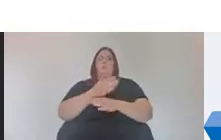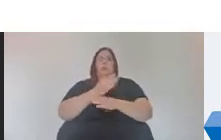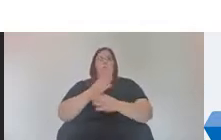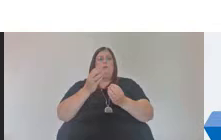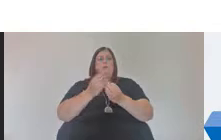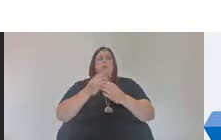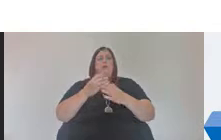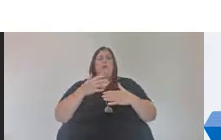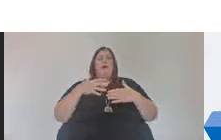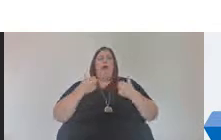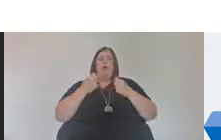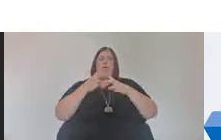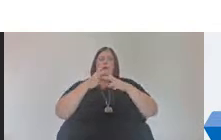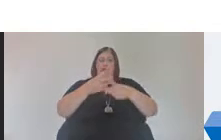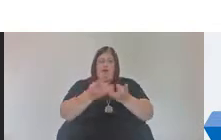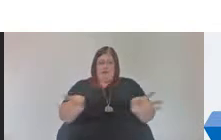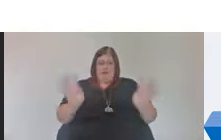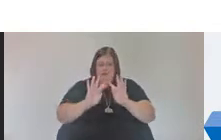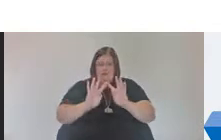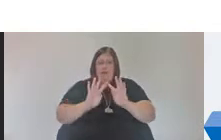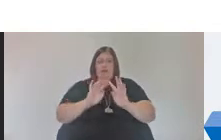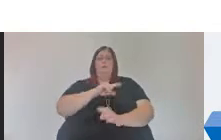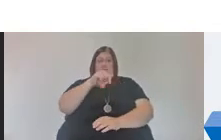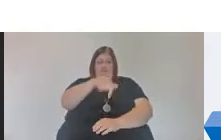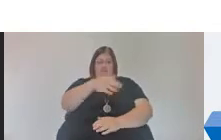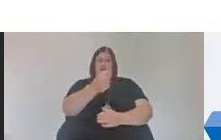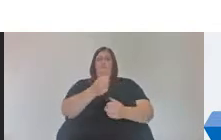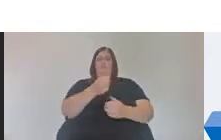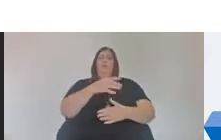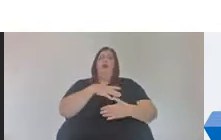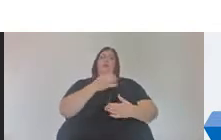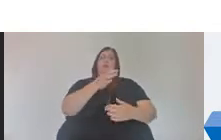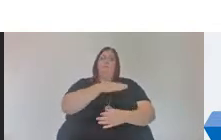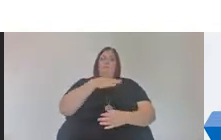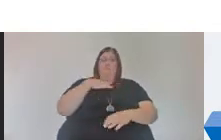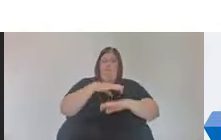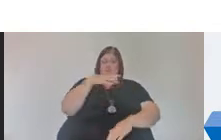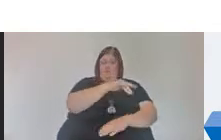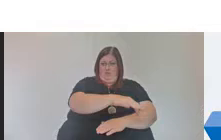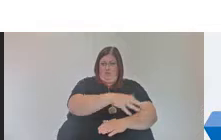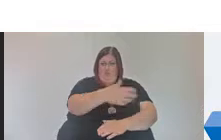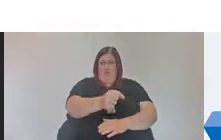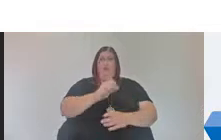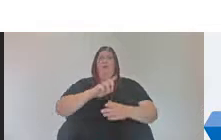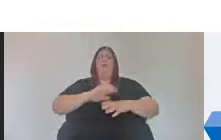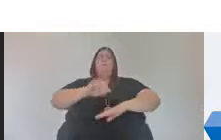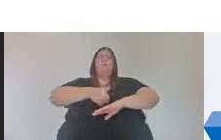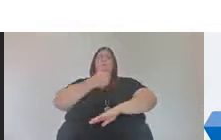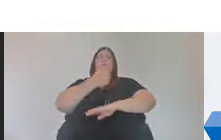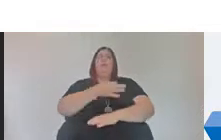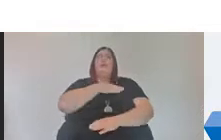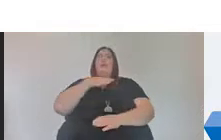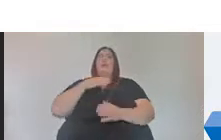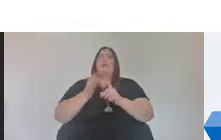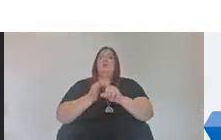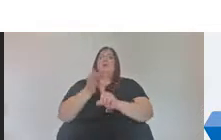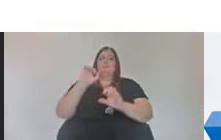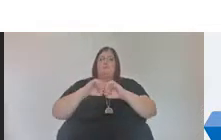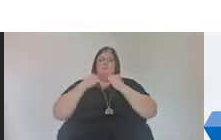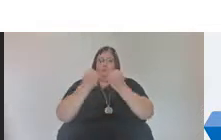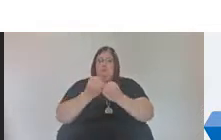assembly, which has got health and care professionals on it, and developed several clinical improvement groups and project delivery